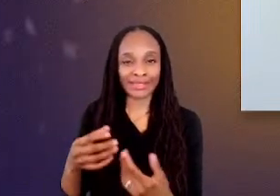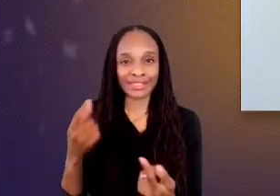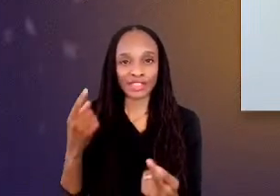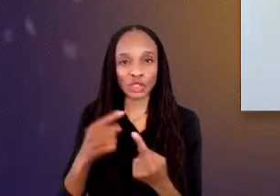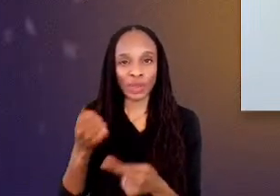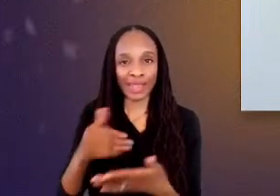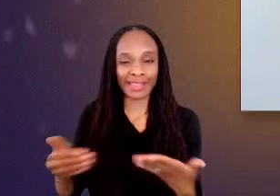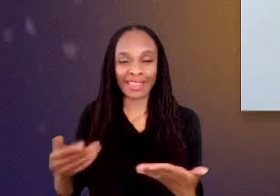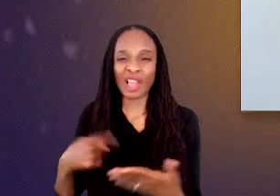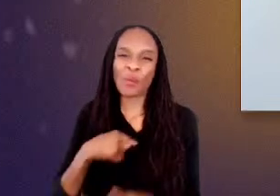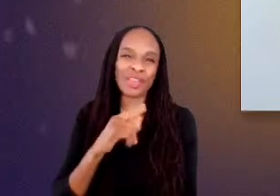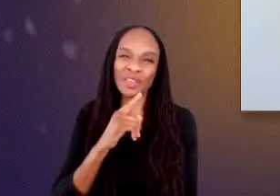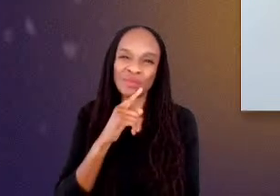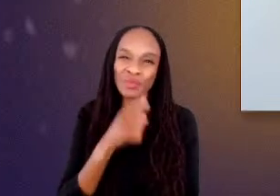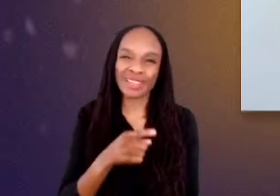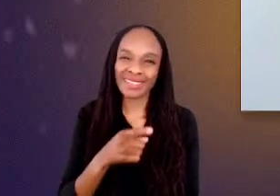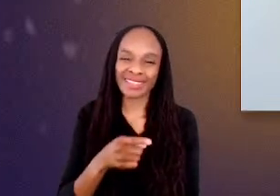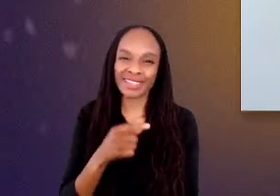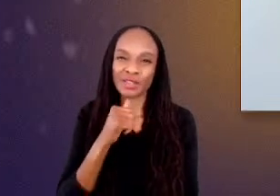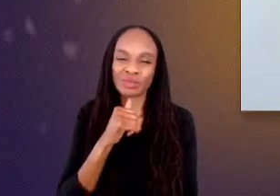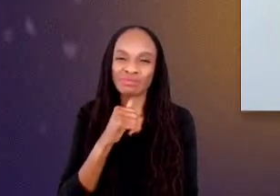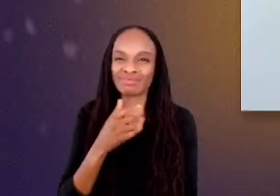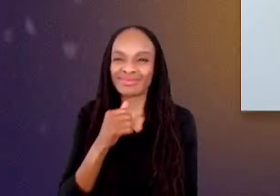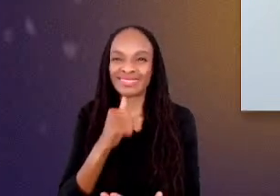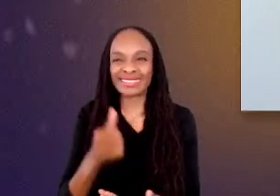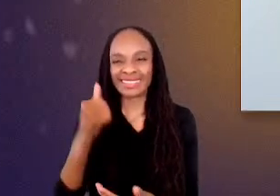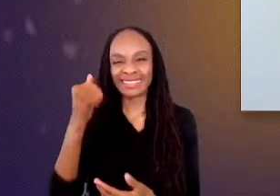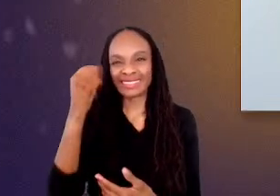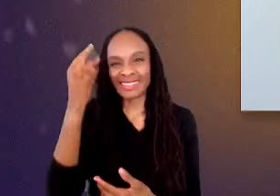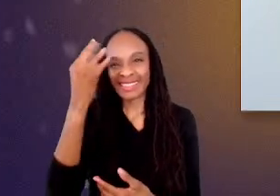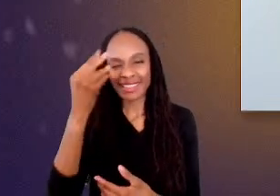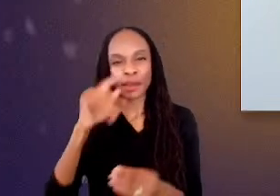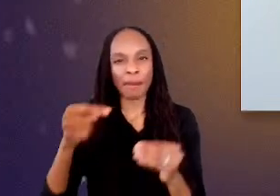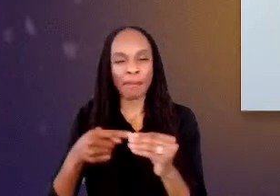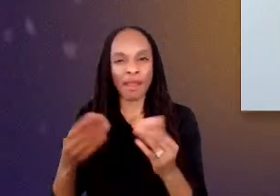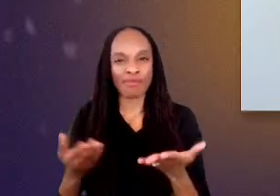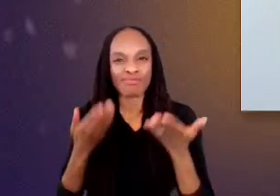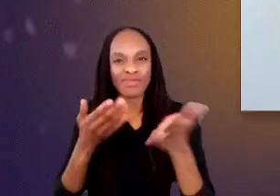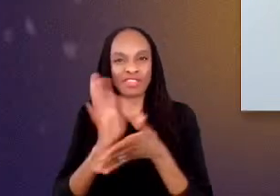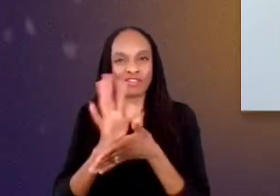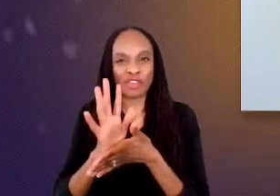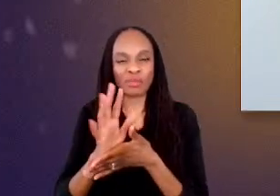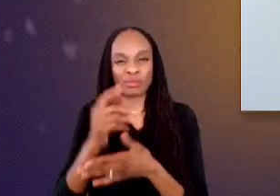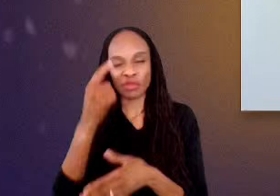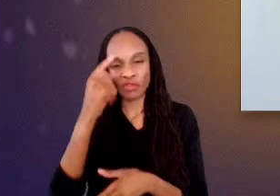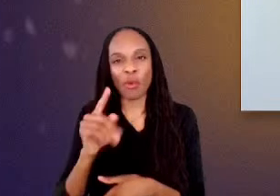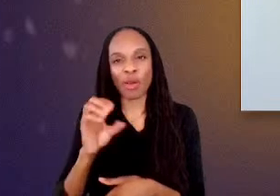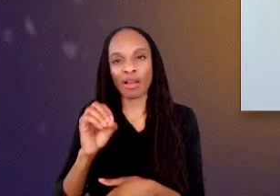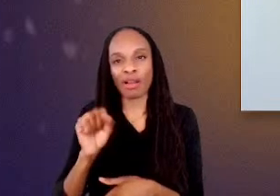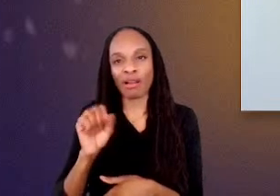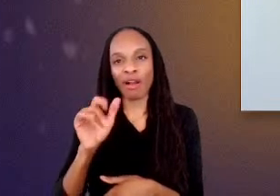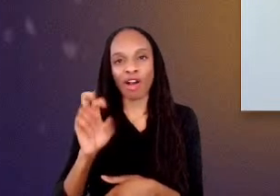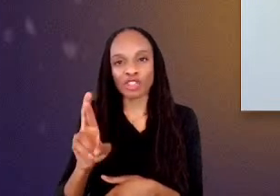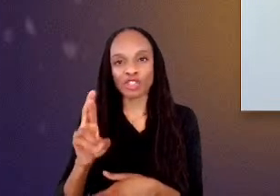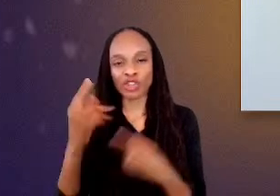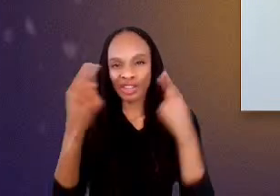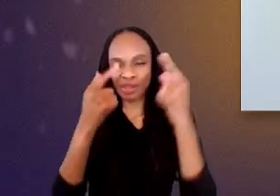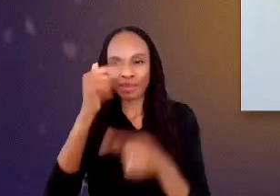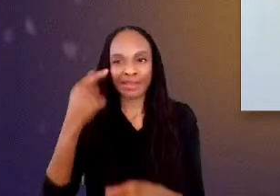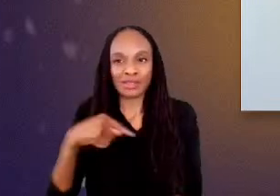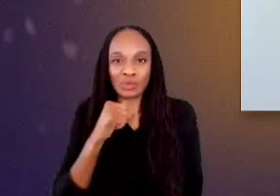weren't considering putting the film up for Oscar consideration because we had no money. So there was really